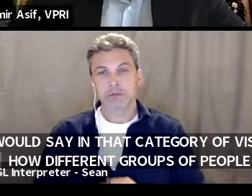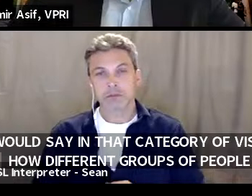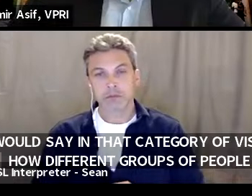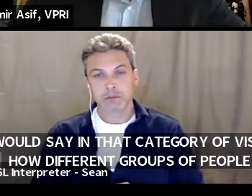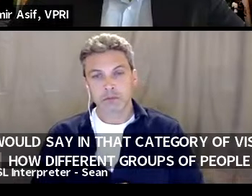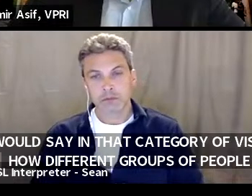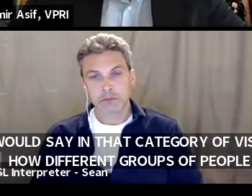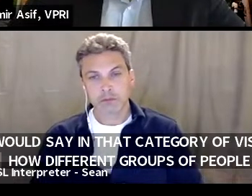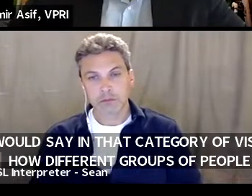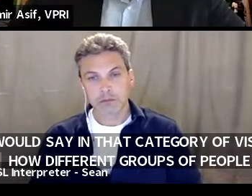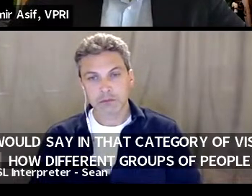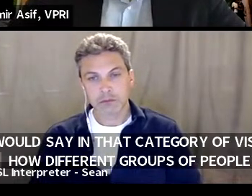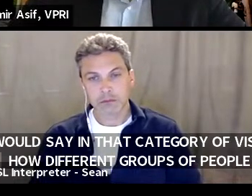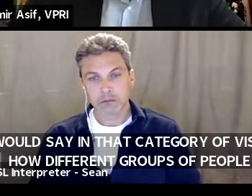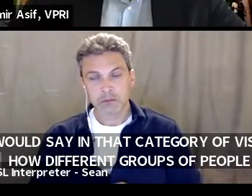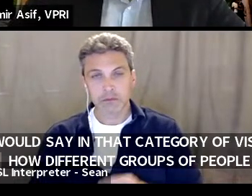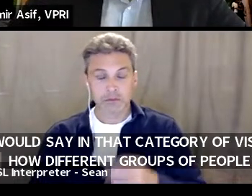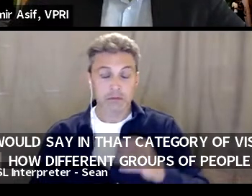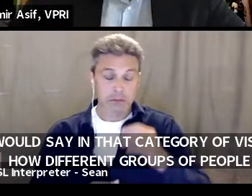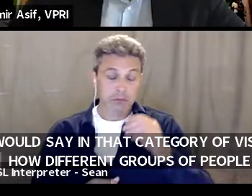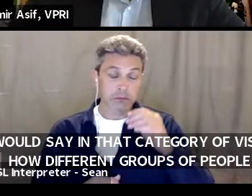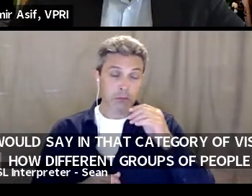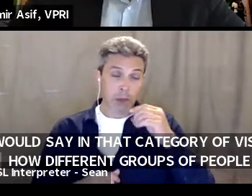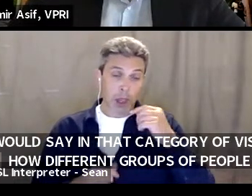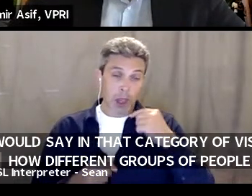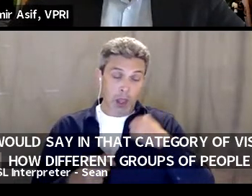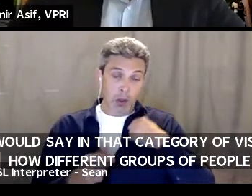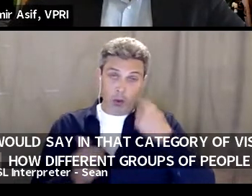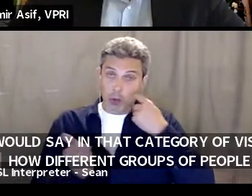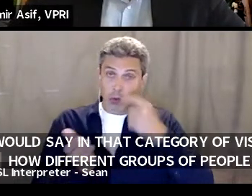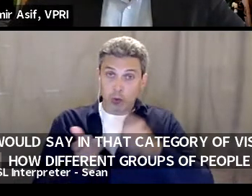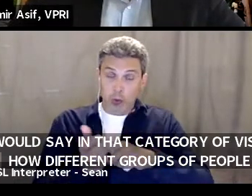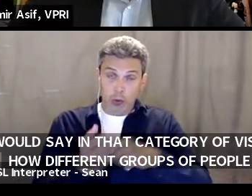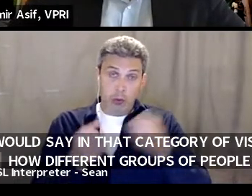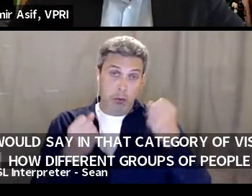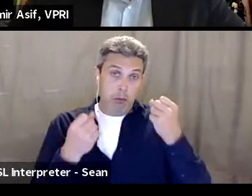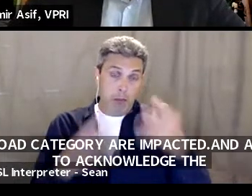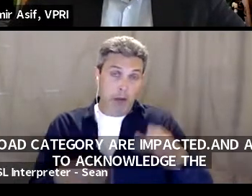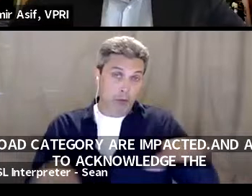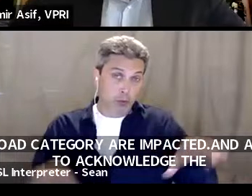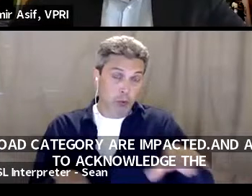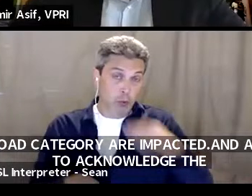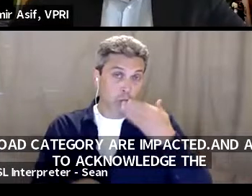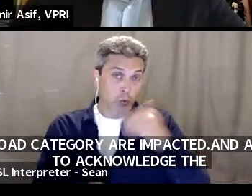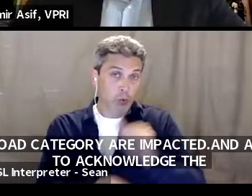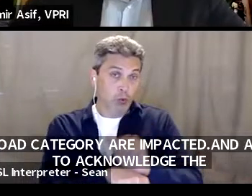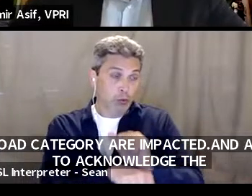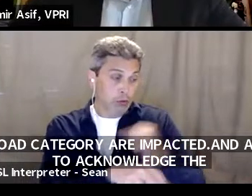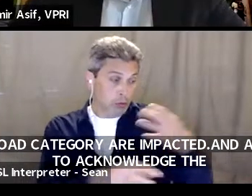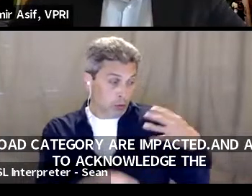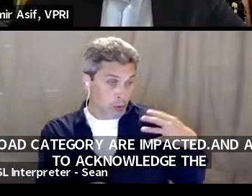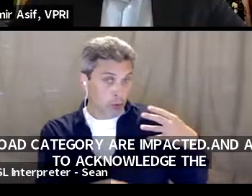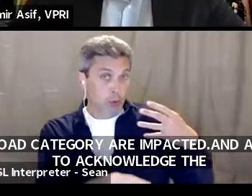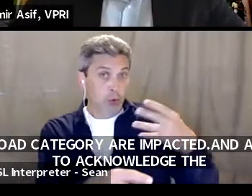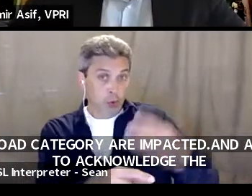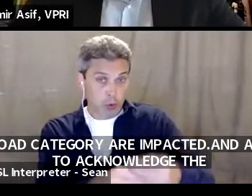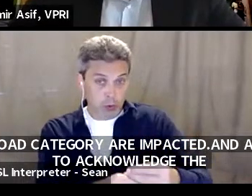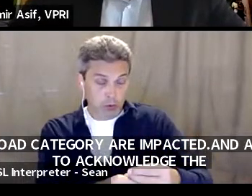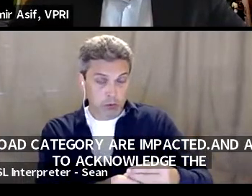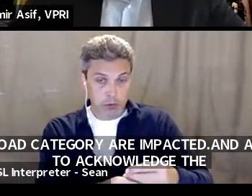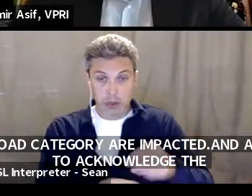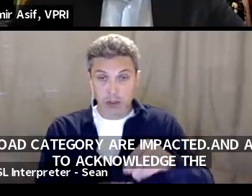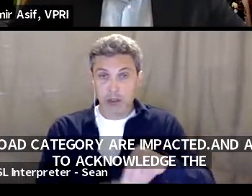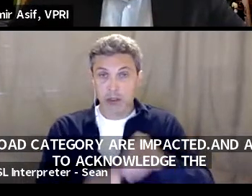acknowledge, the work that's been done by many of our community members, especially